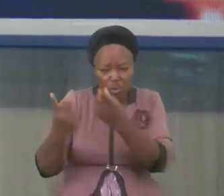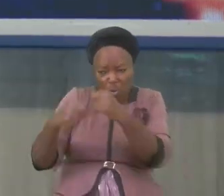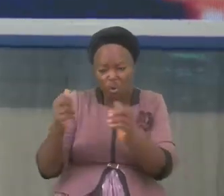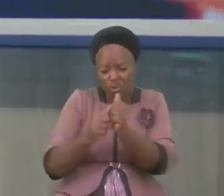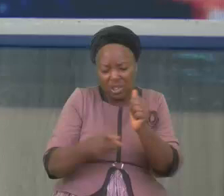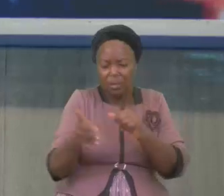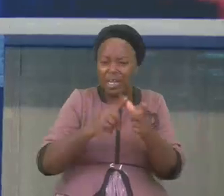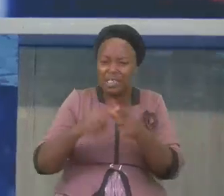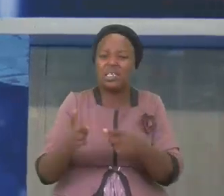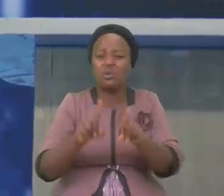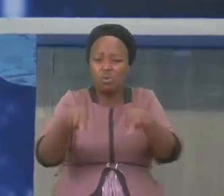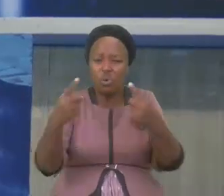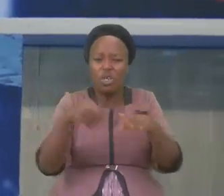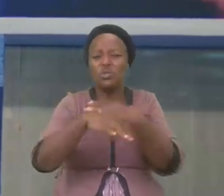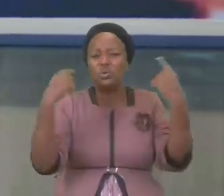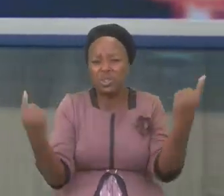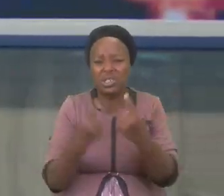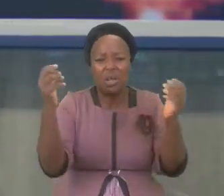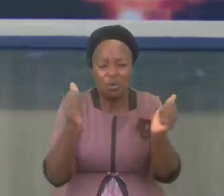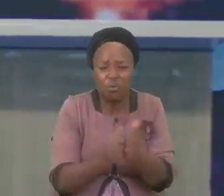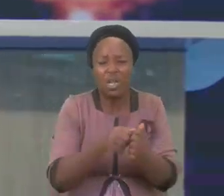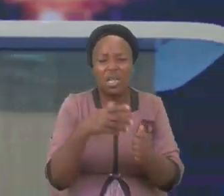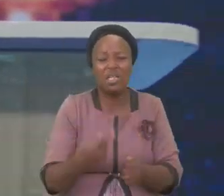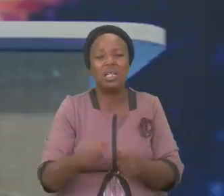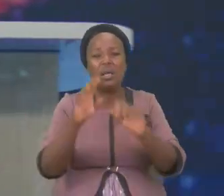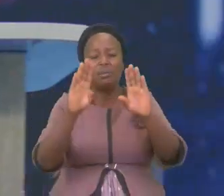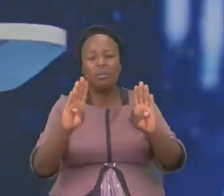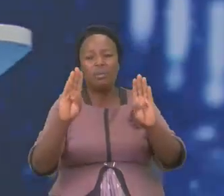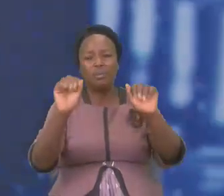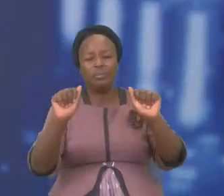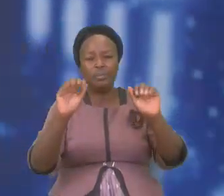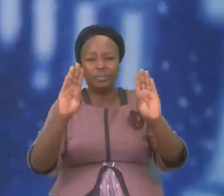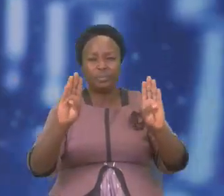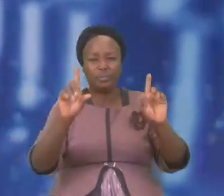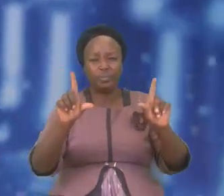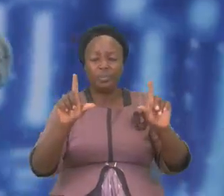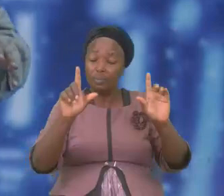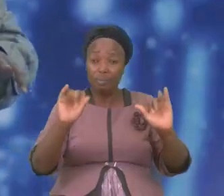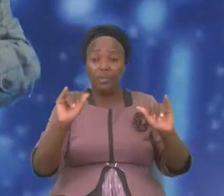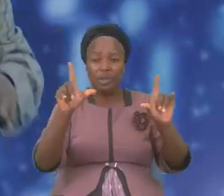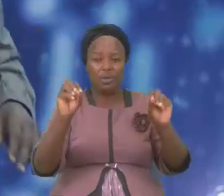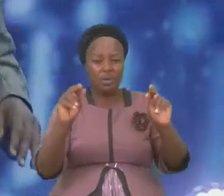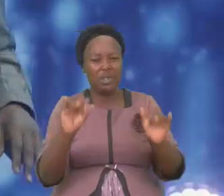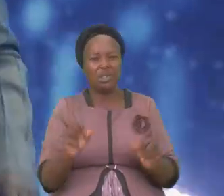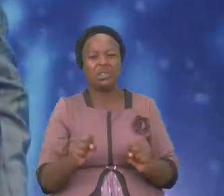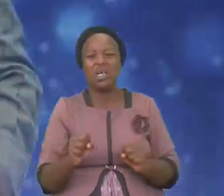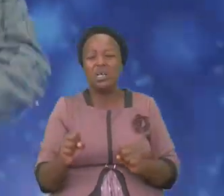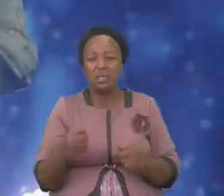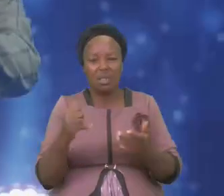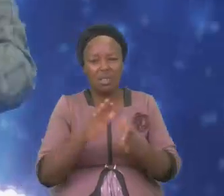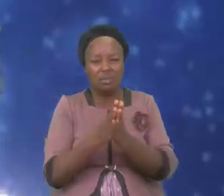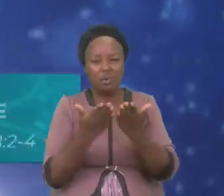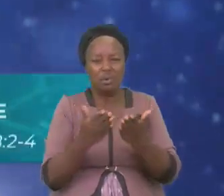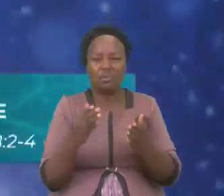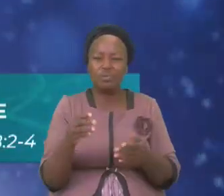at Psalms, Psalm 53, and I'm looking at verse 2. In Psalm 53, verse 2, it tells